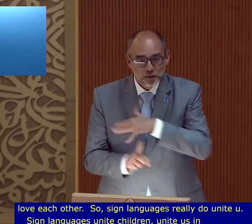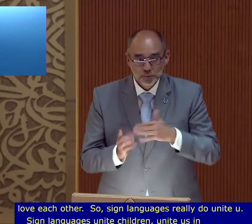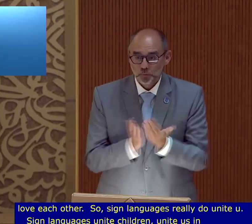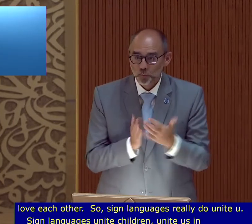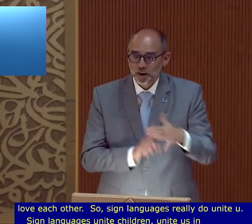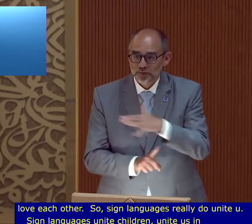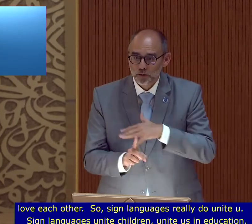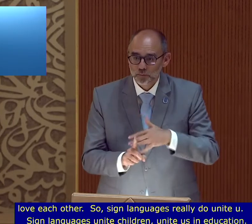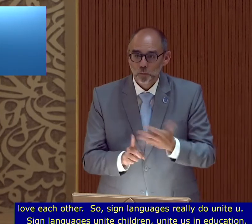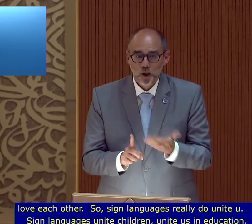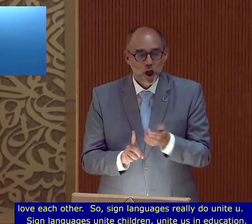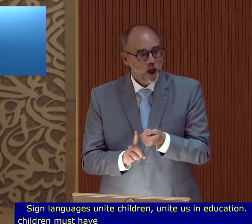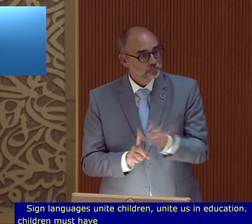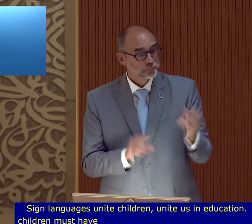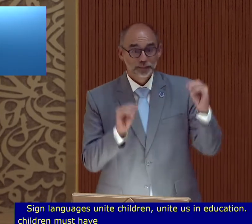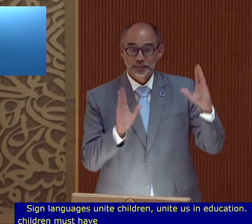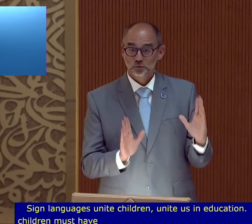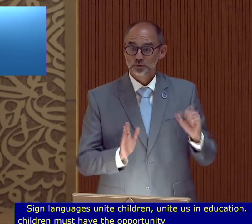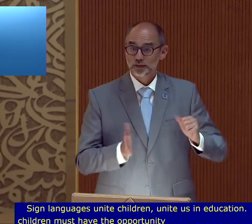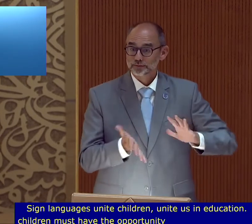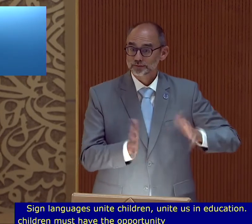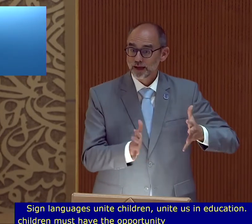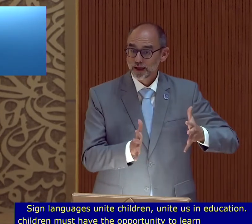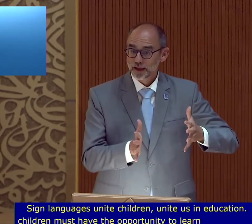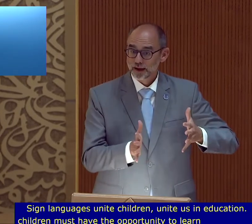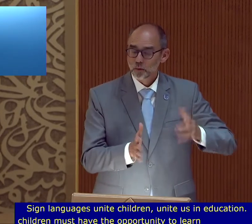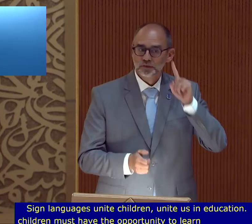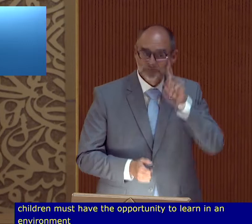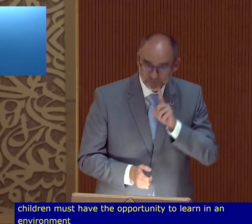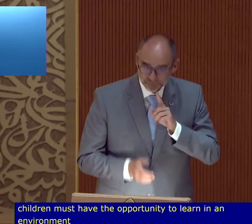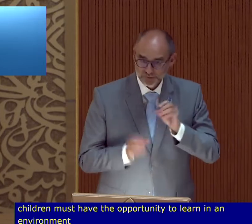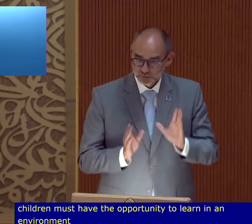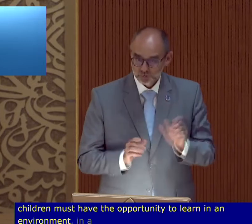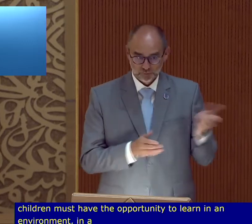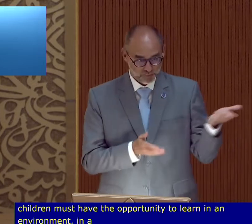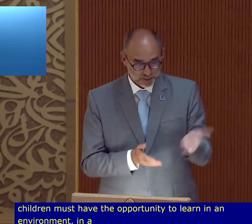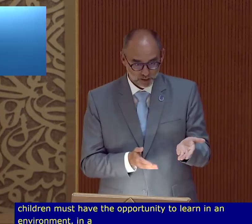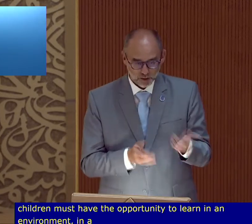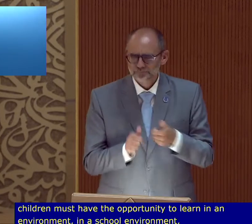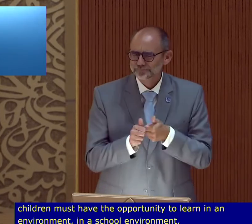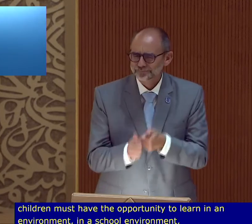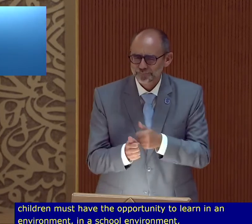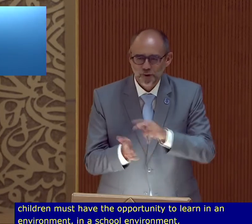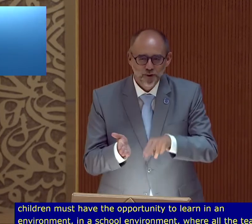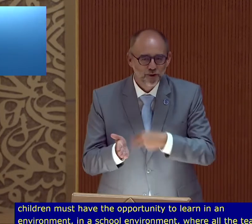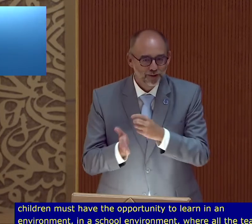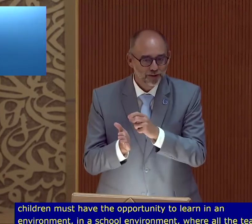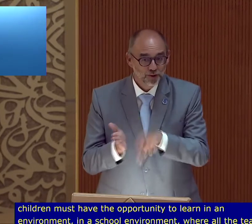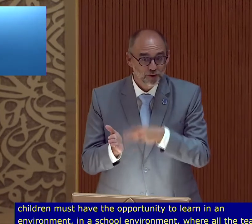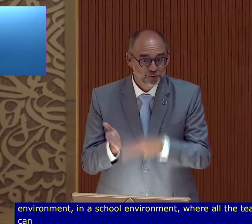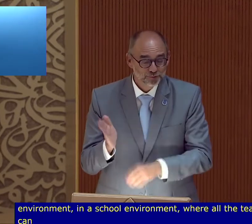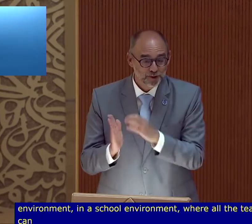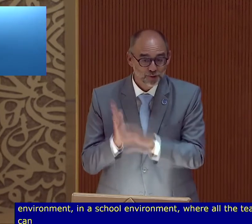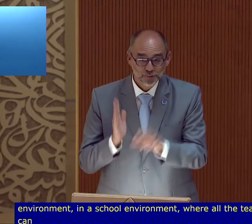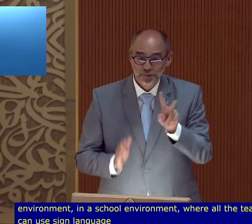to learn in an environment, in a school environment, where all the teachers can use sign language. Deaf teachers are using sign